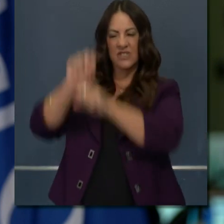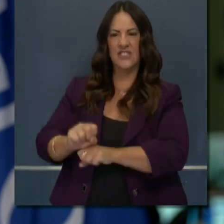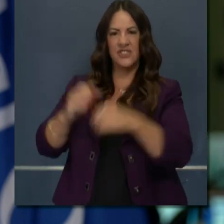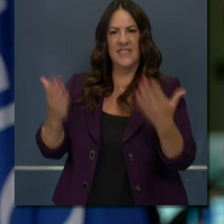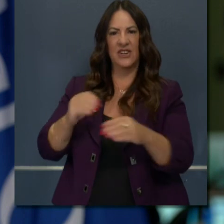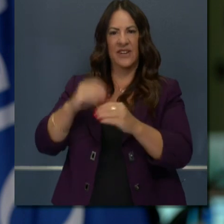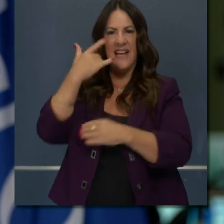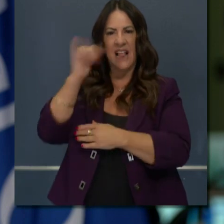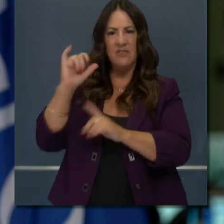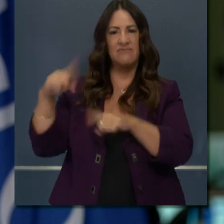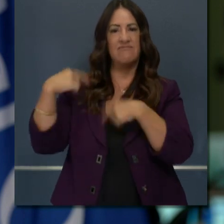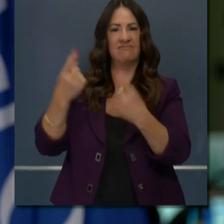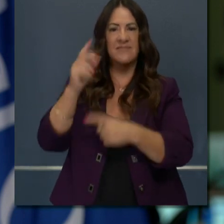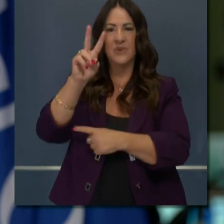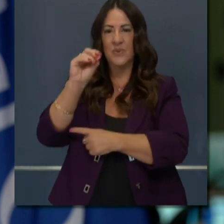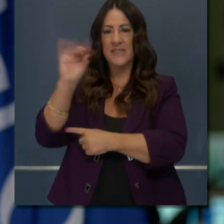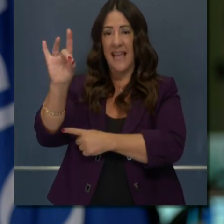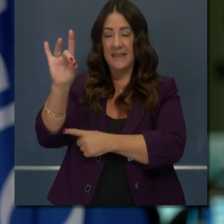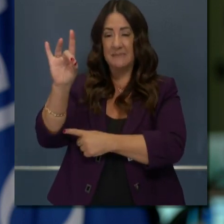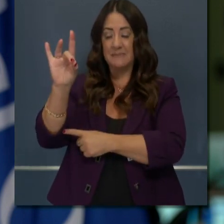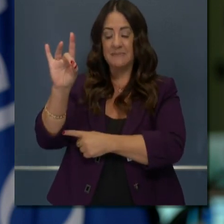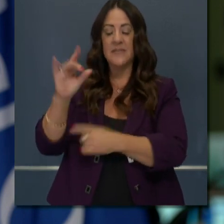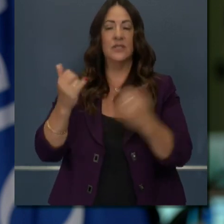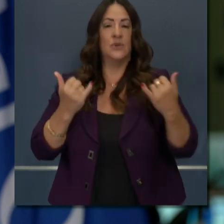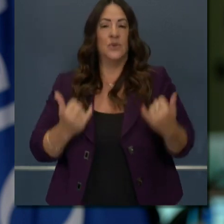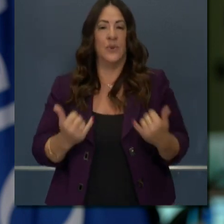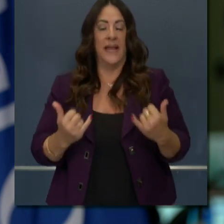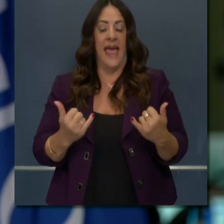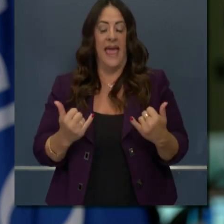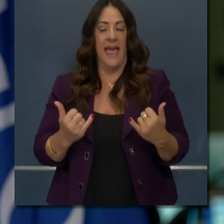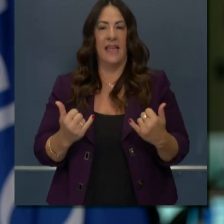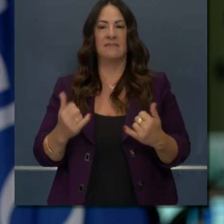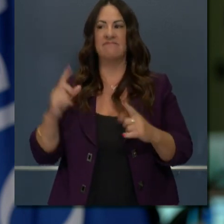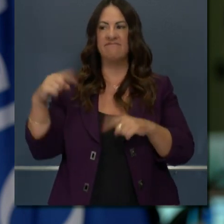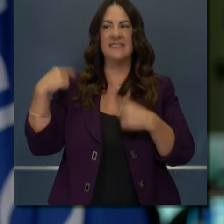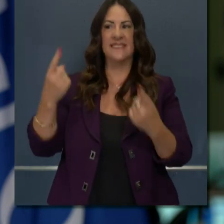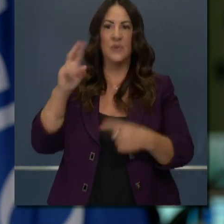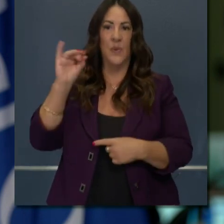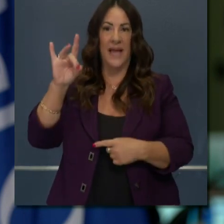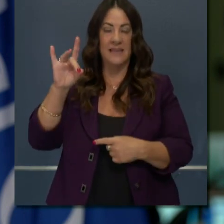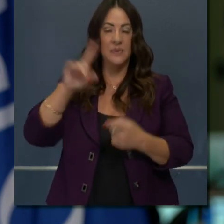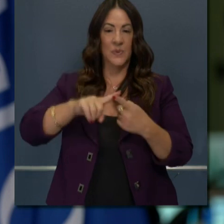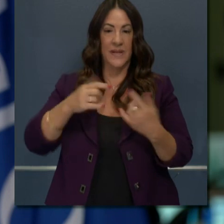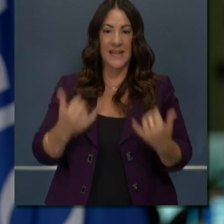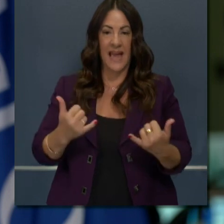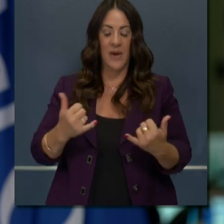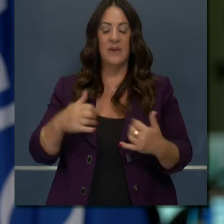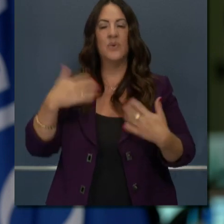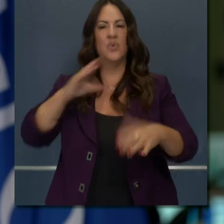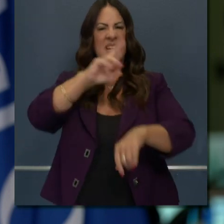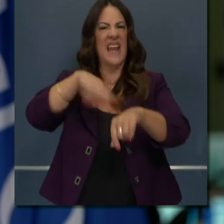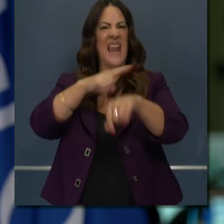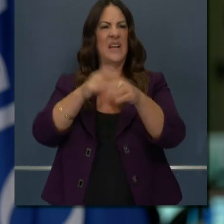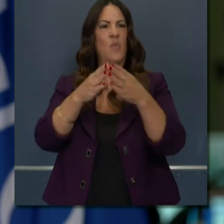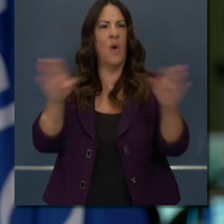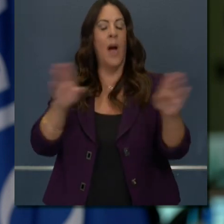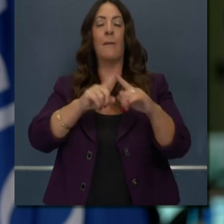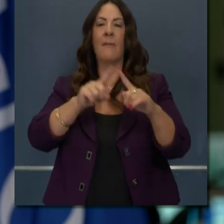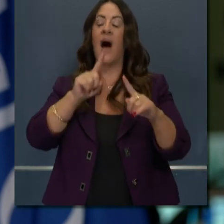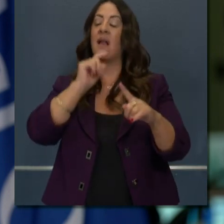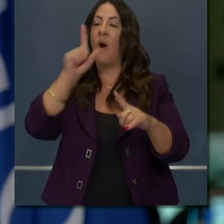California back in 2008. And today, since then, it is now not only nationwide, but a